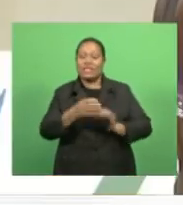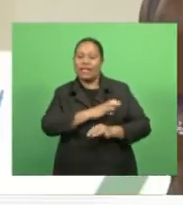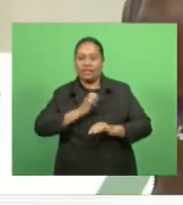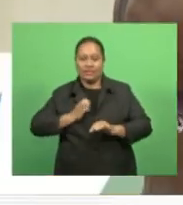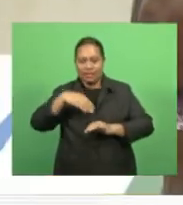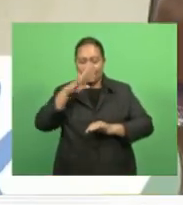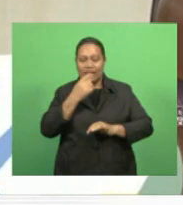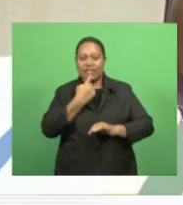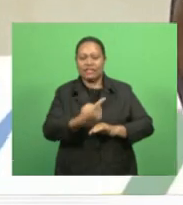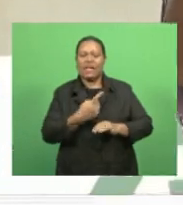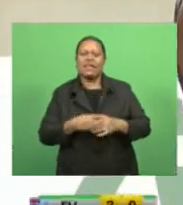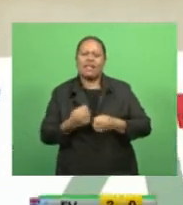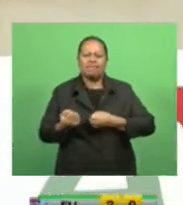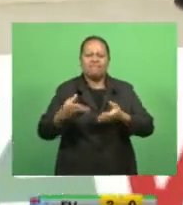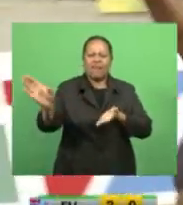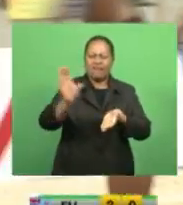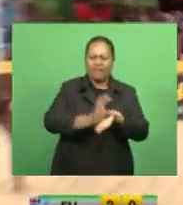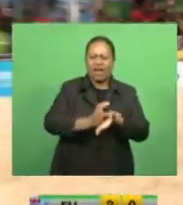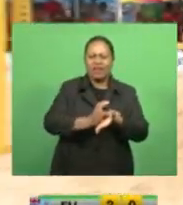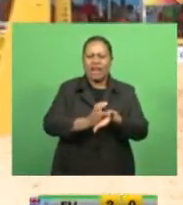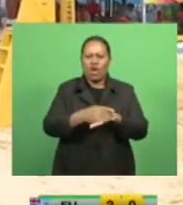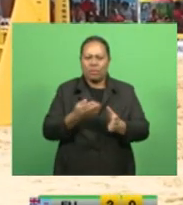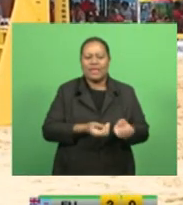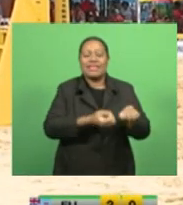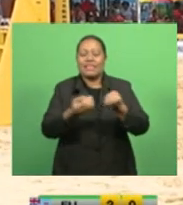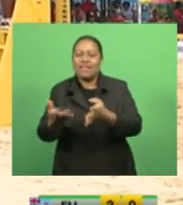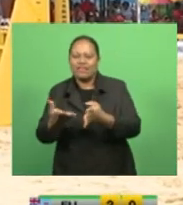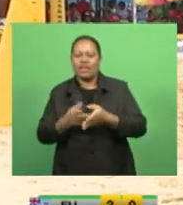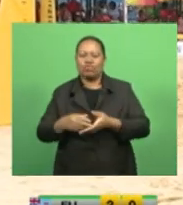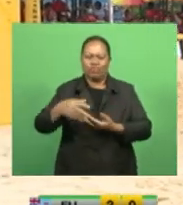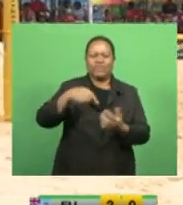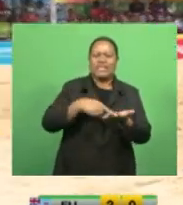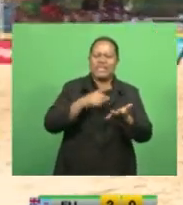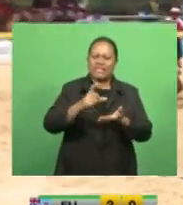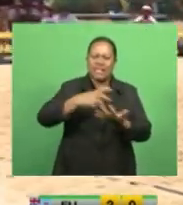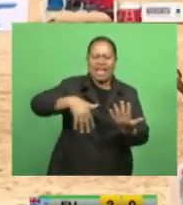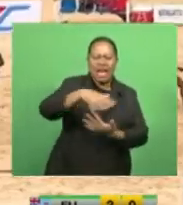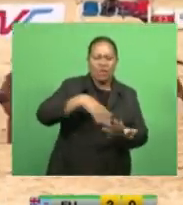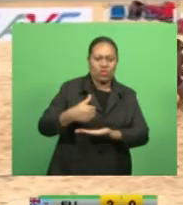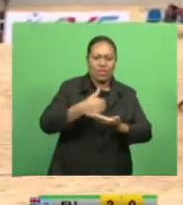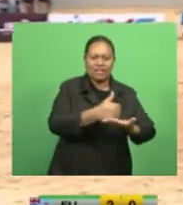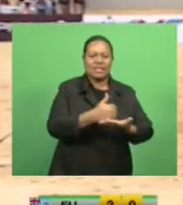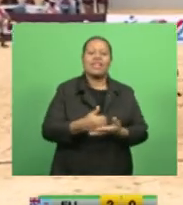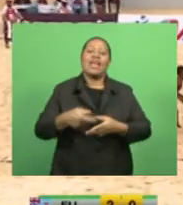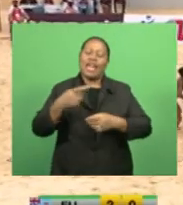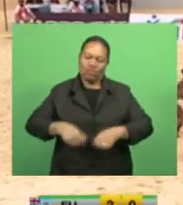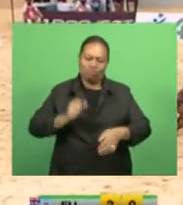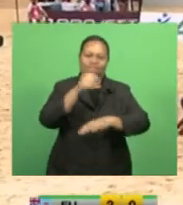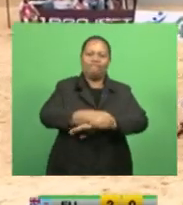says funding allocated to sports will be diverted towards relief efforts post-TC Harold and to the fight